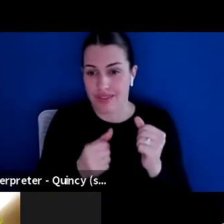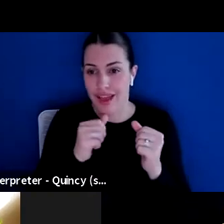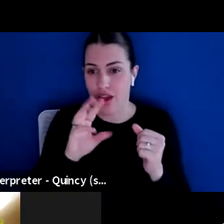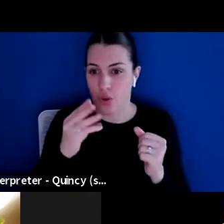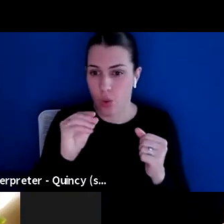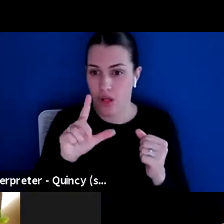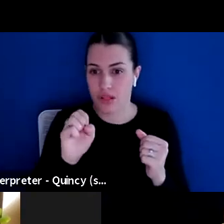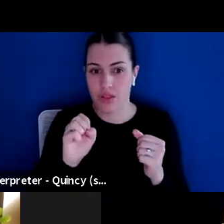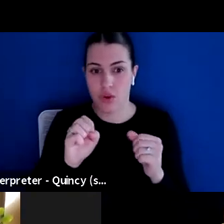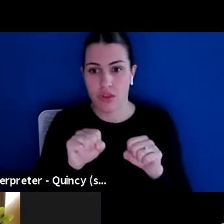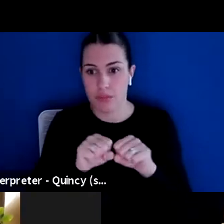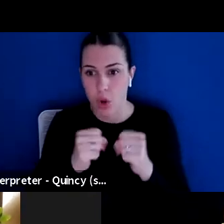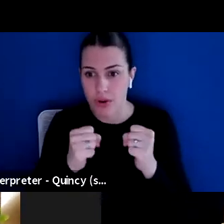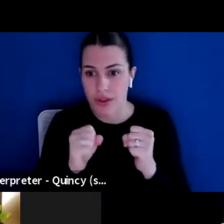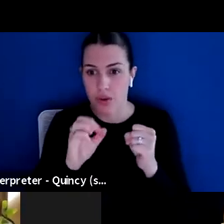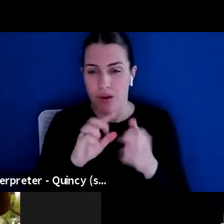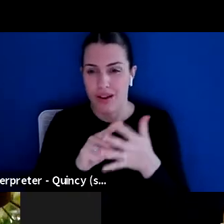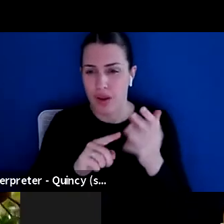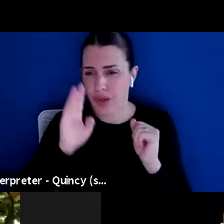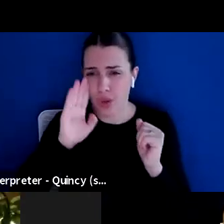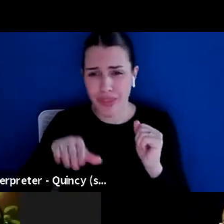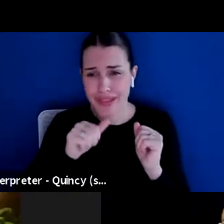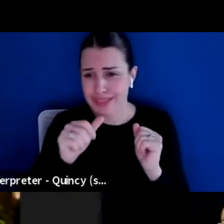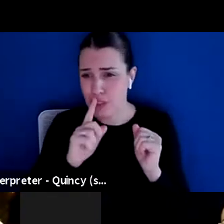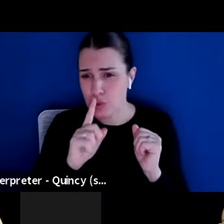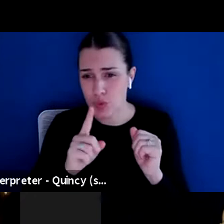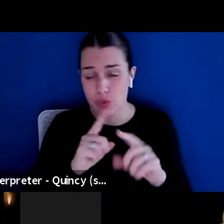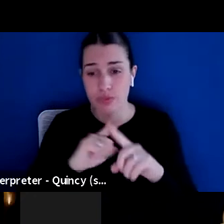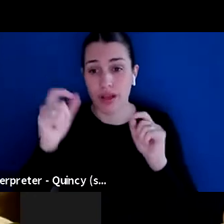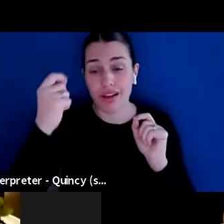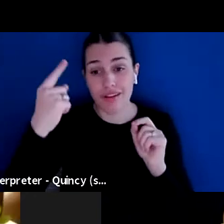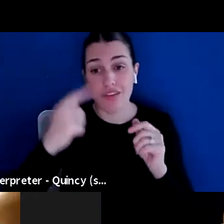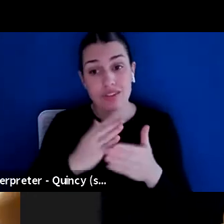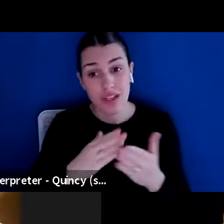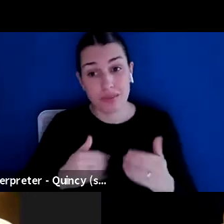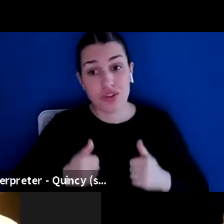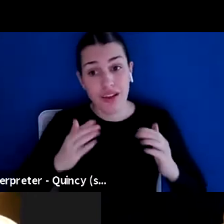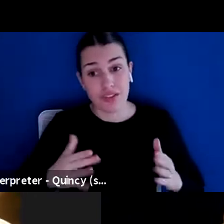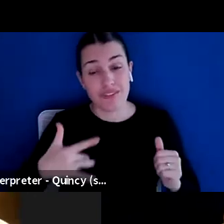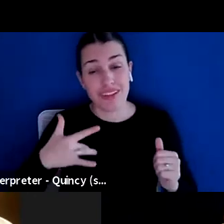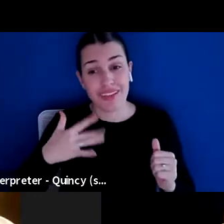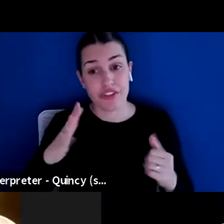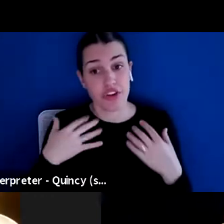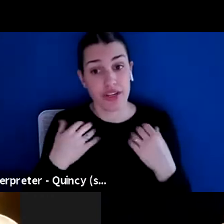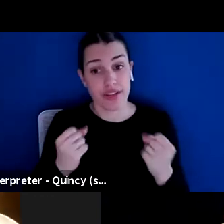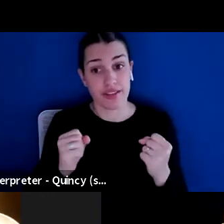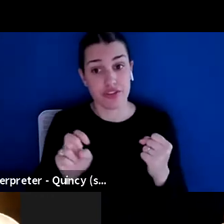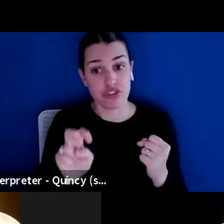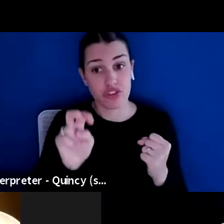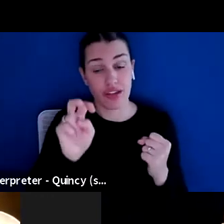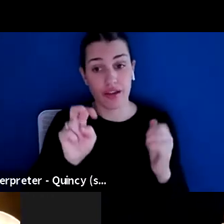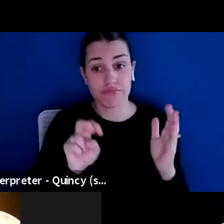way. And we know that that's not true, but for some survivors, they might feel like part of their healing journey is reaching a point where they